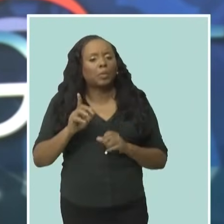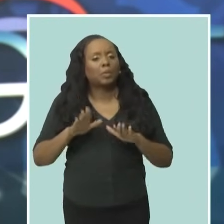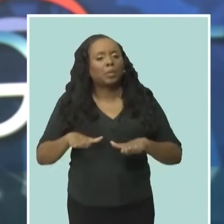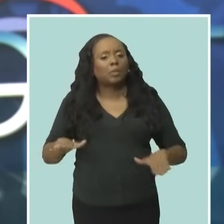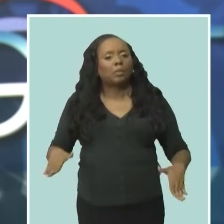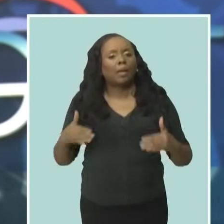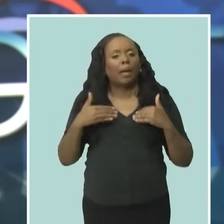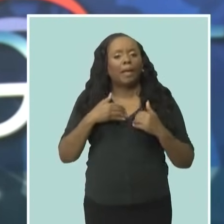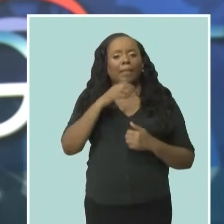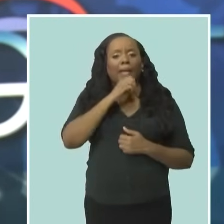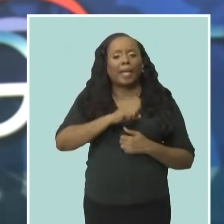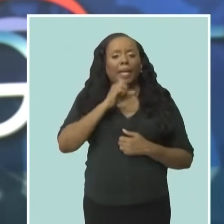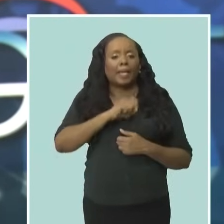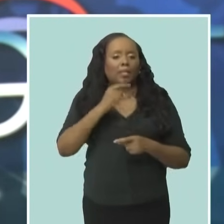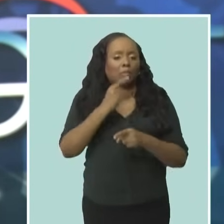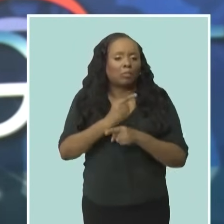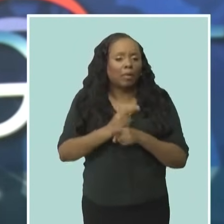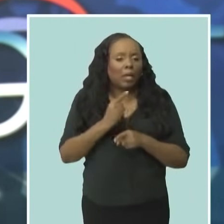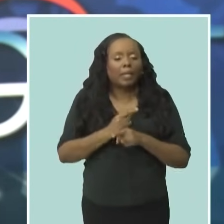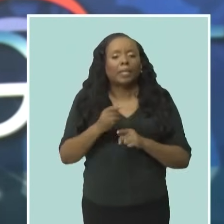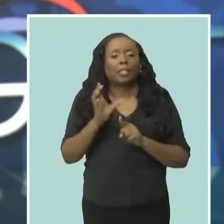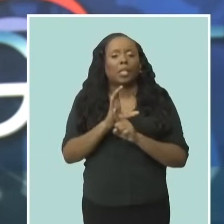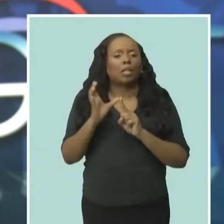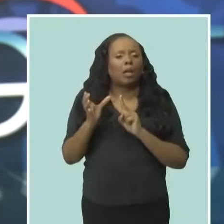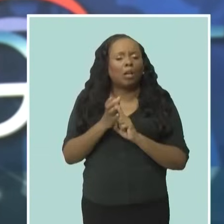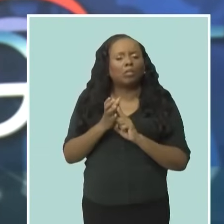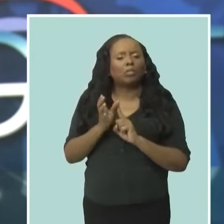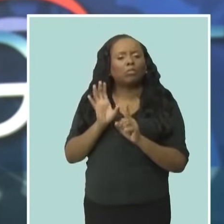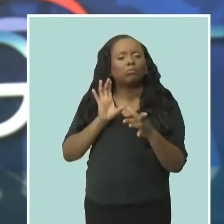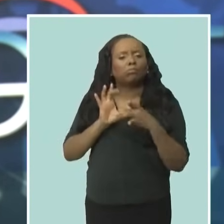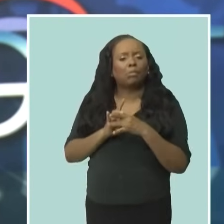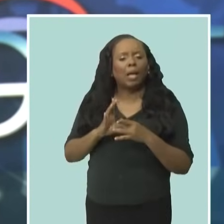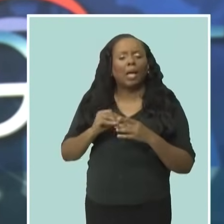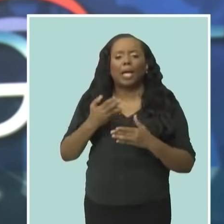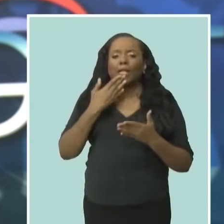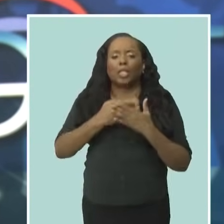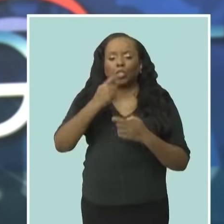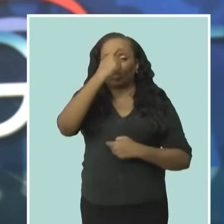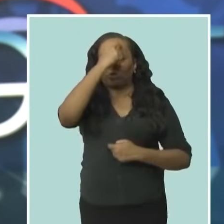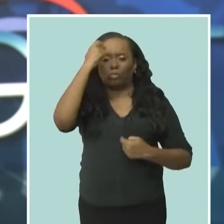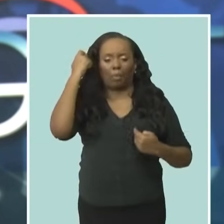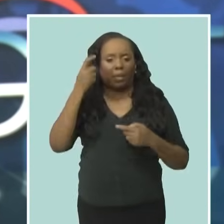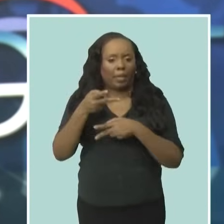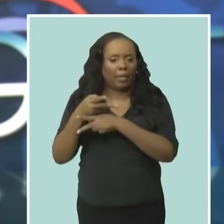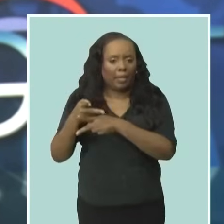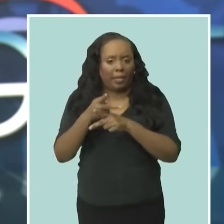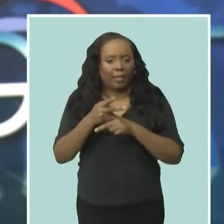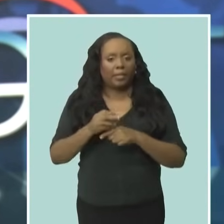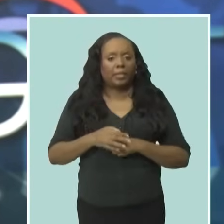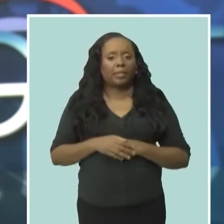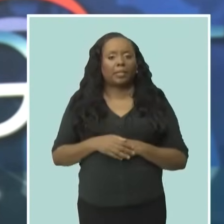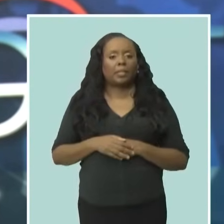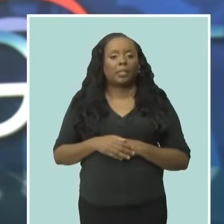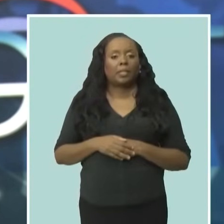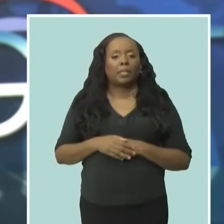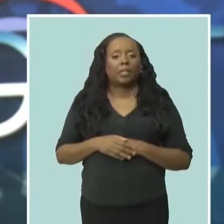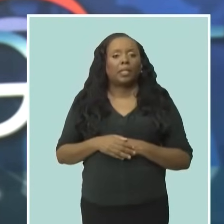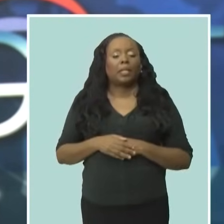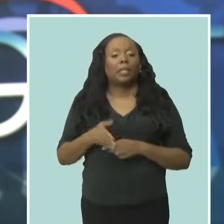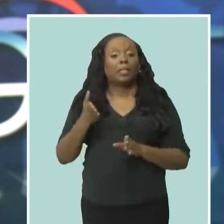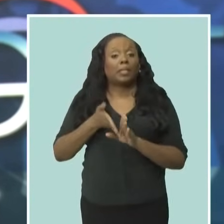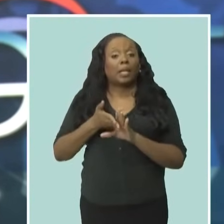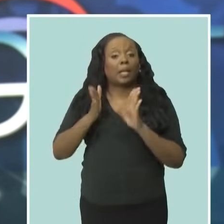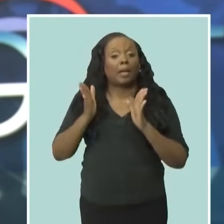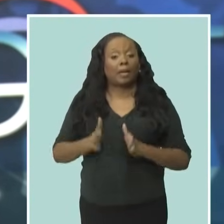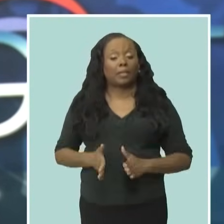culturally sensitive and trauma-involved care. Word of this from psychiatrist Dr. Sherry-Ann Catwell, who was a guest on Morning Barbados.